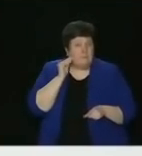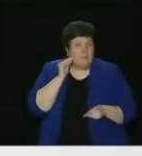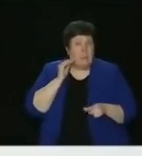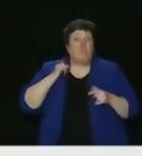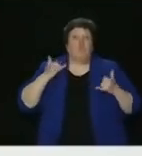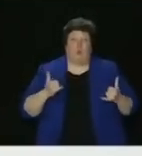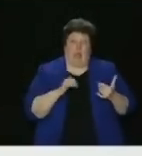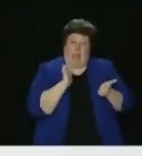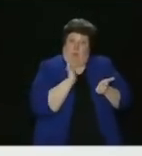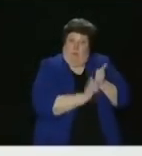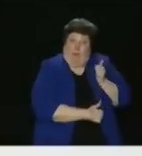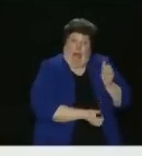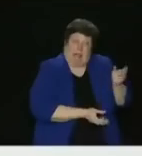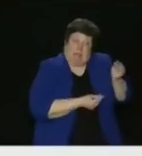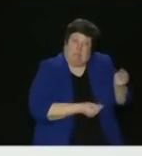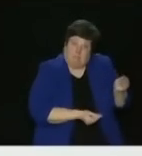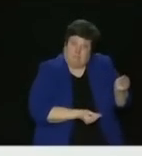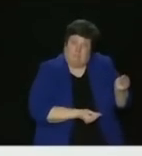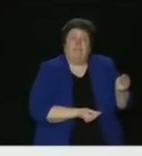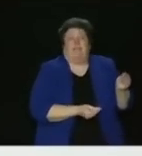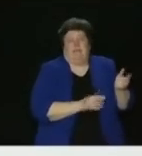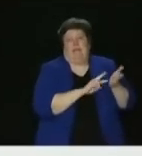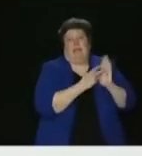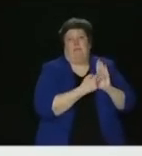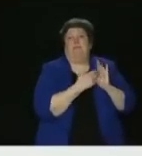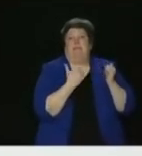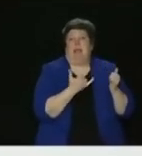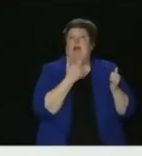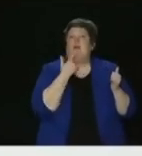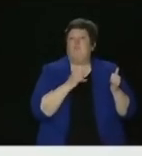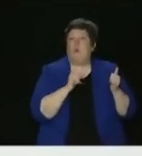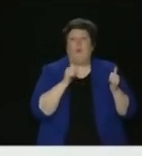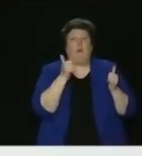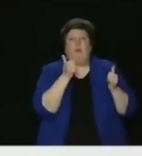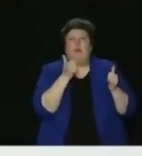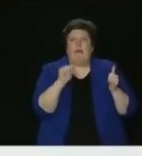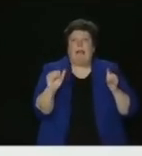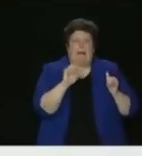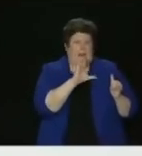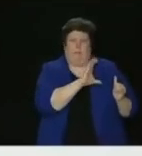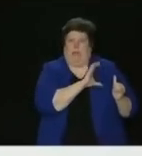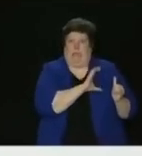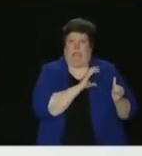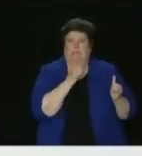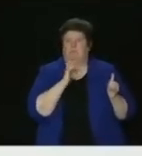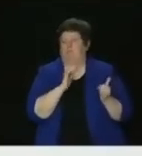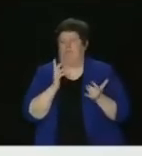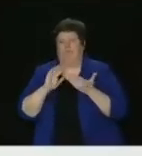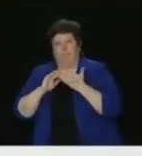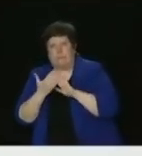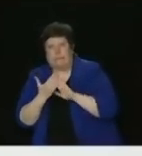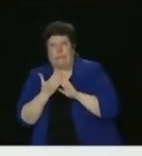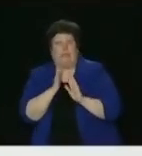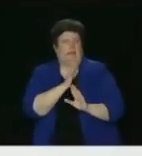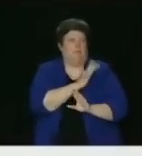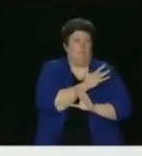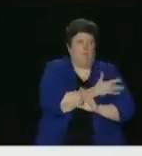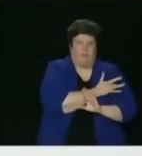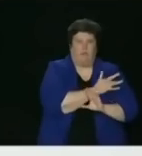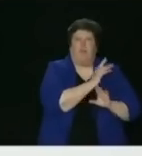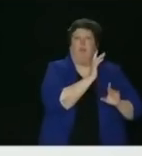be additional tools for law enforcement at all levels to be able to secure an end to these